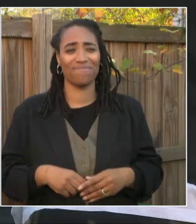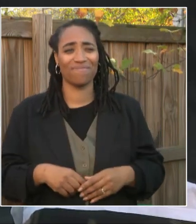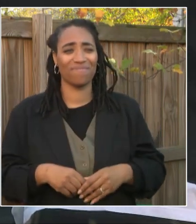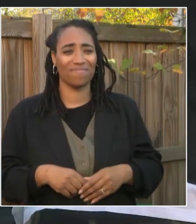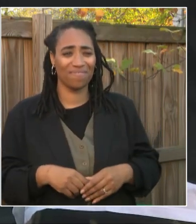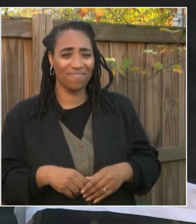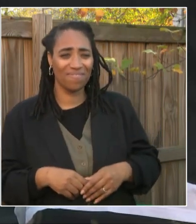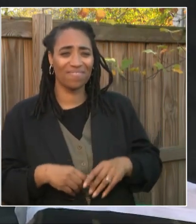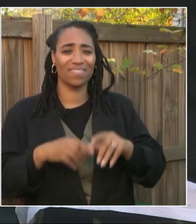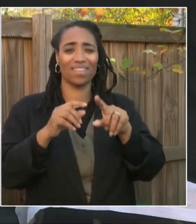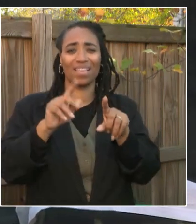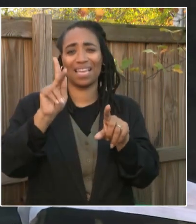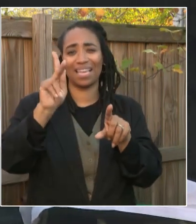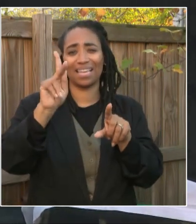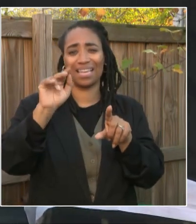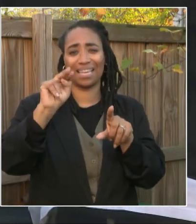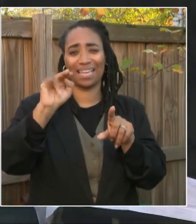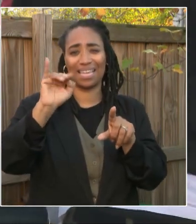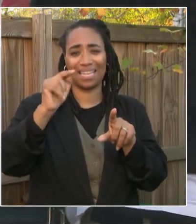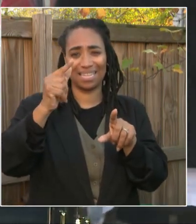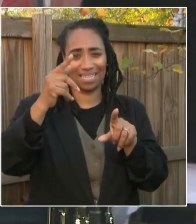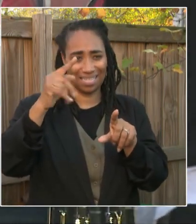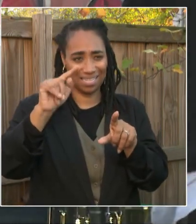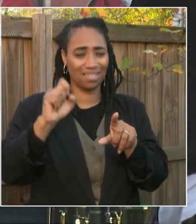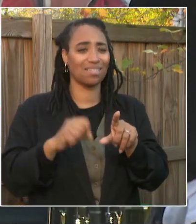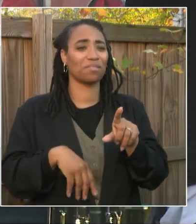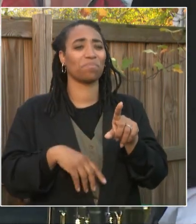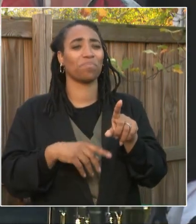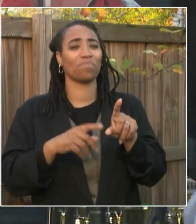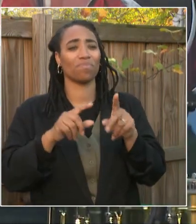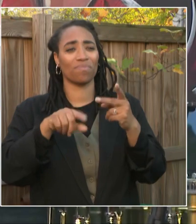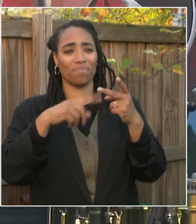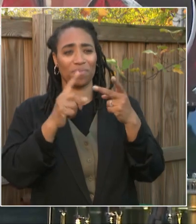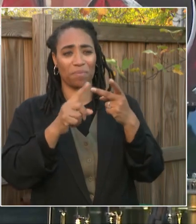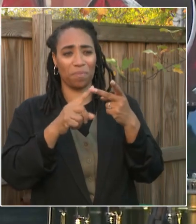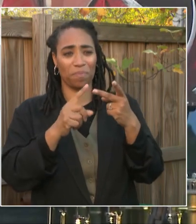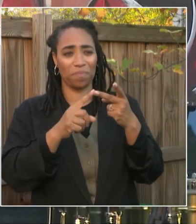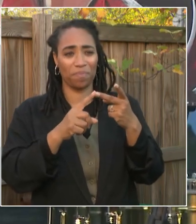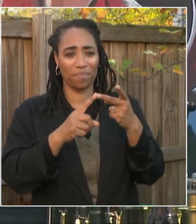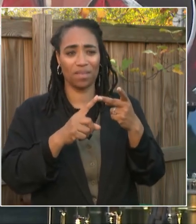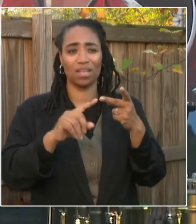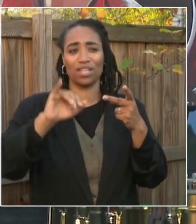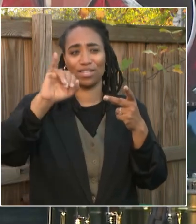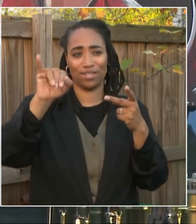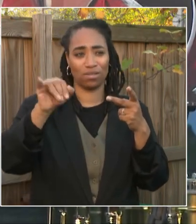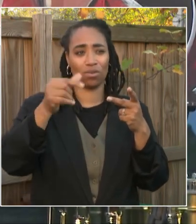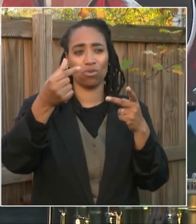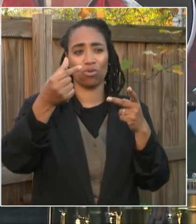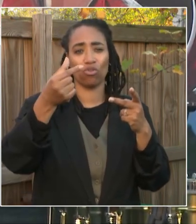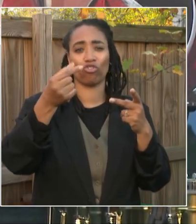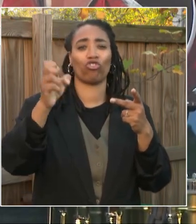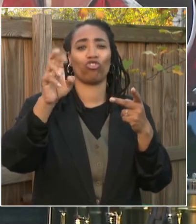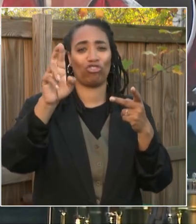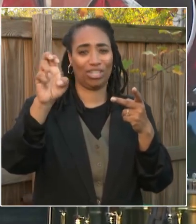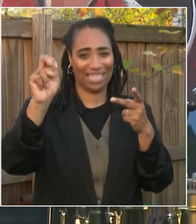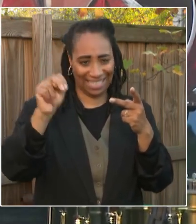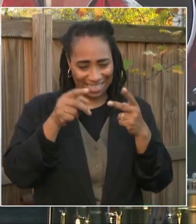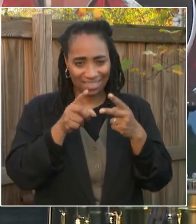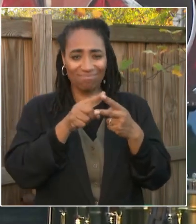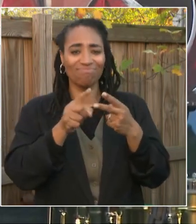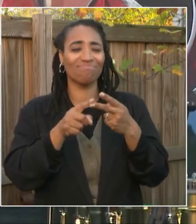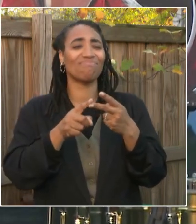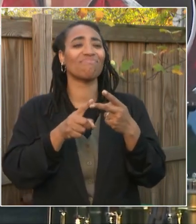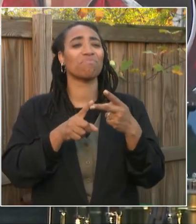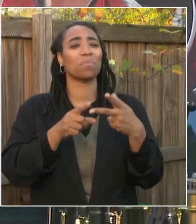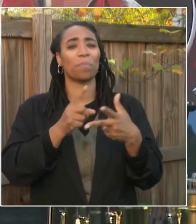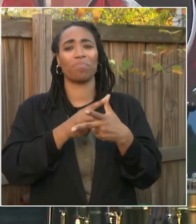Green, so many people who help work with us. We are going to keep, now that we have this space, I mean, a lot of what we're doing,